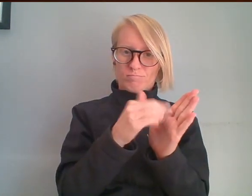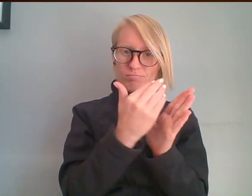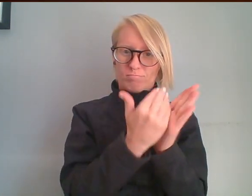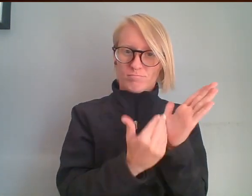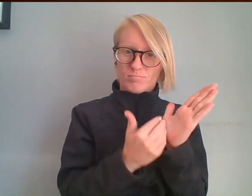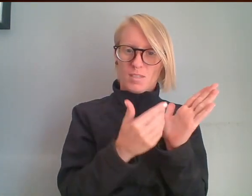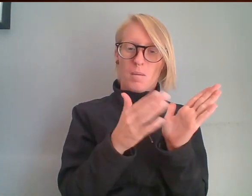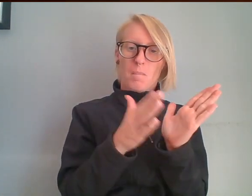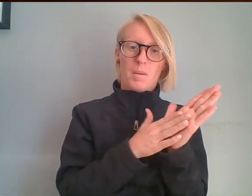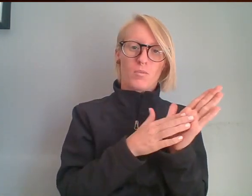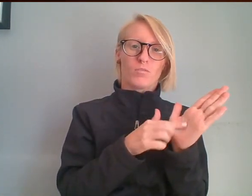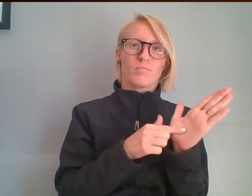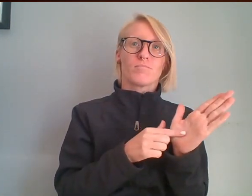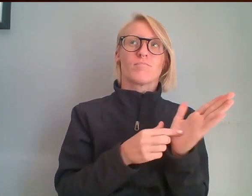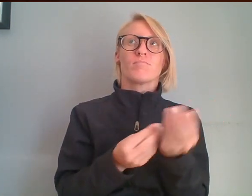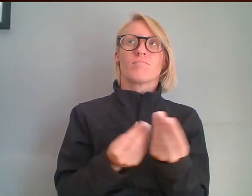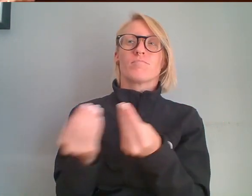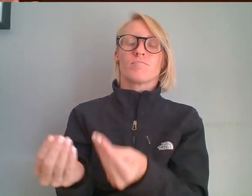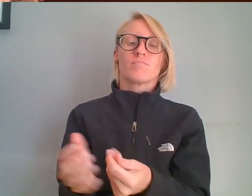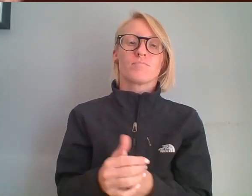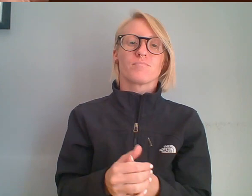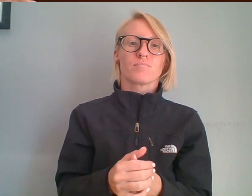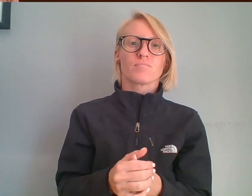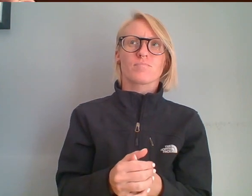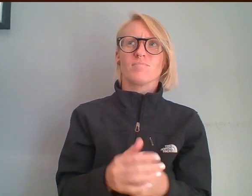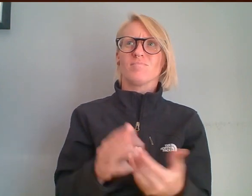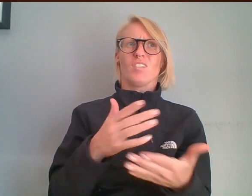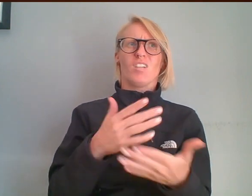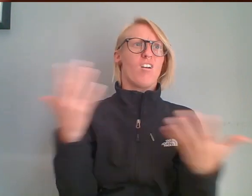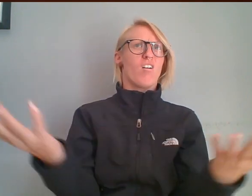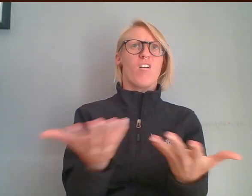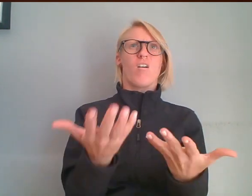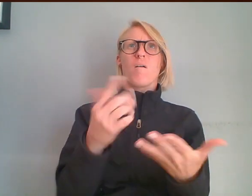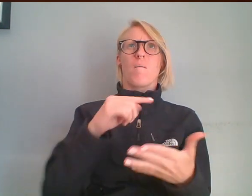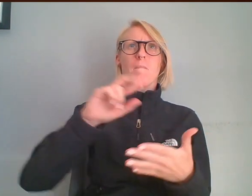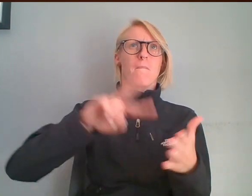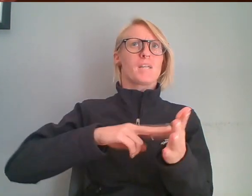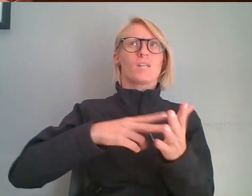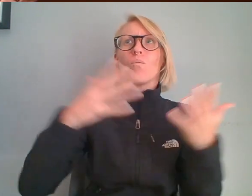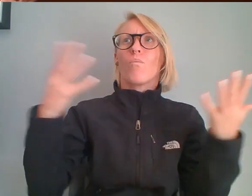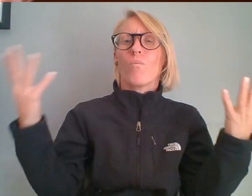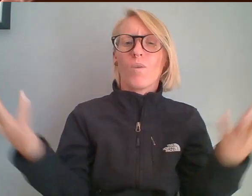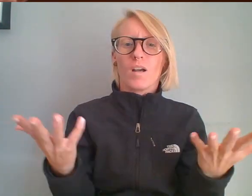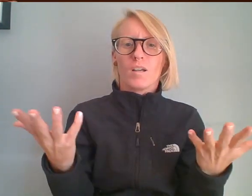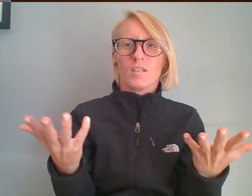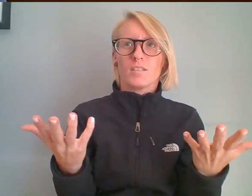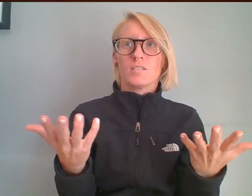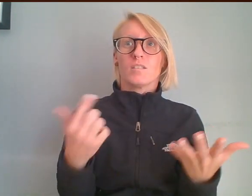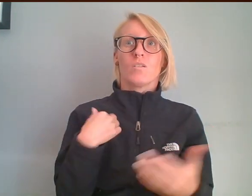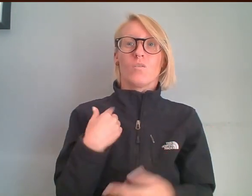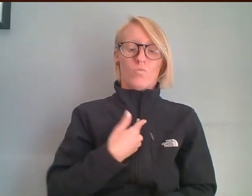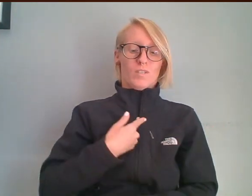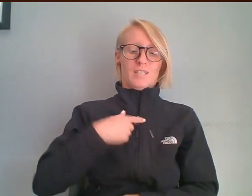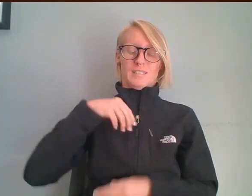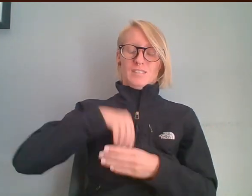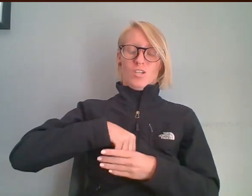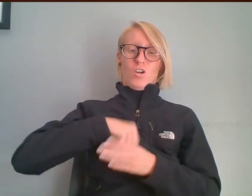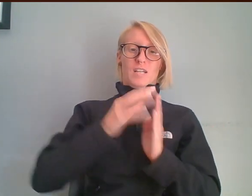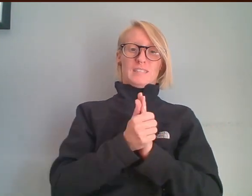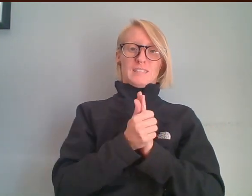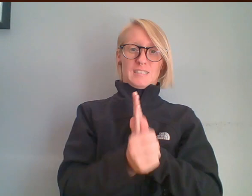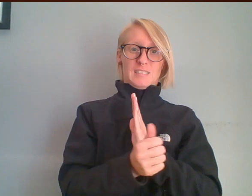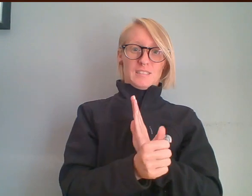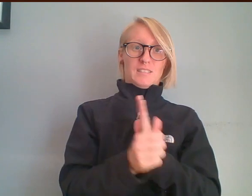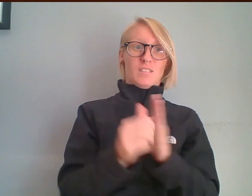So what does this all mean? It means that we have within our ability the tools and